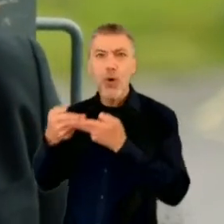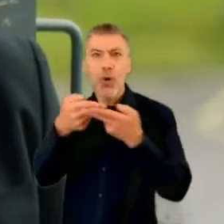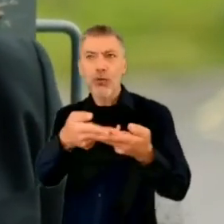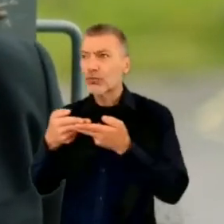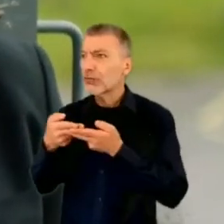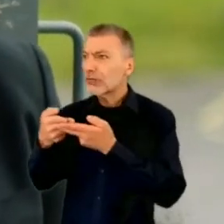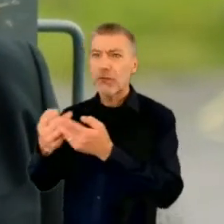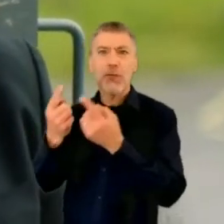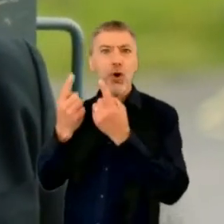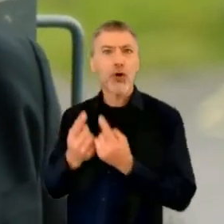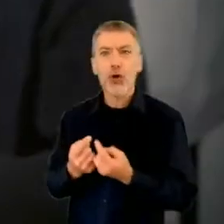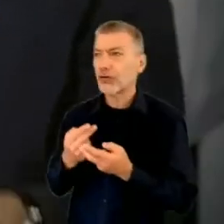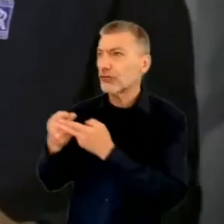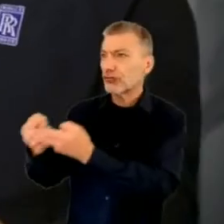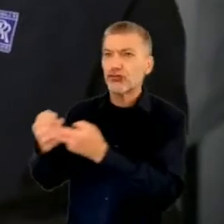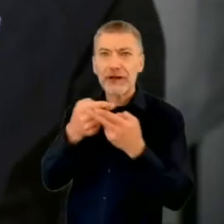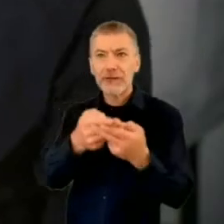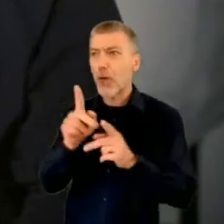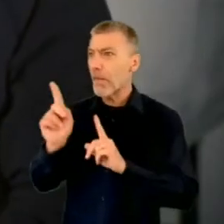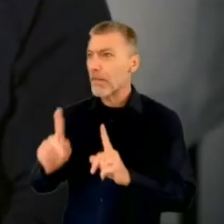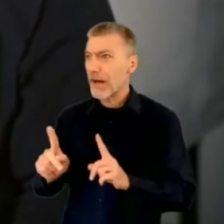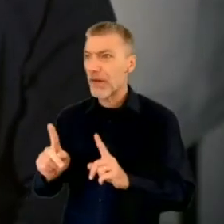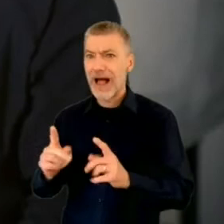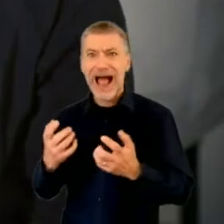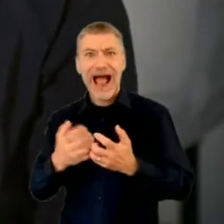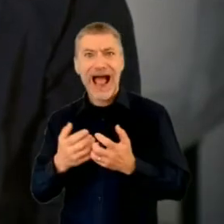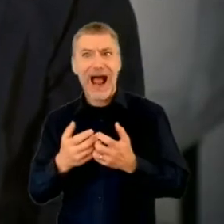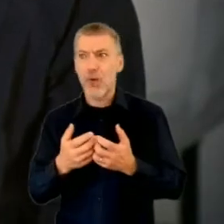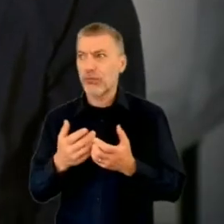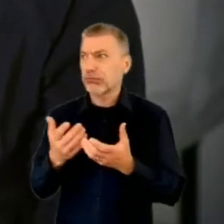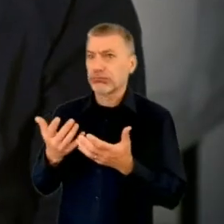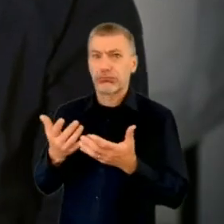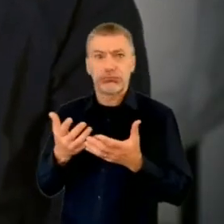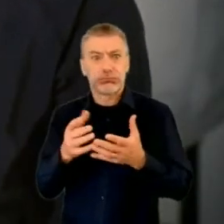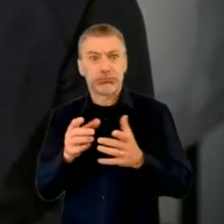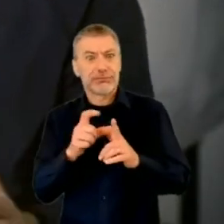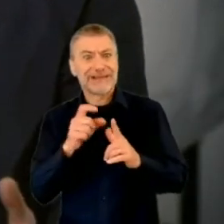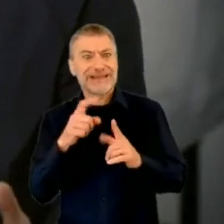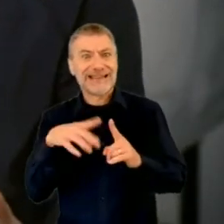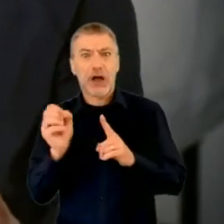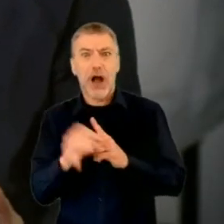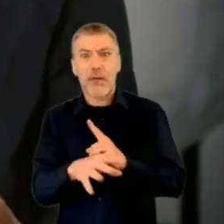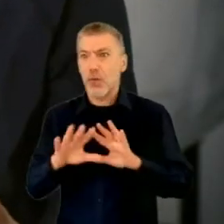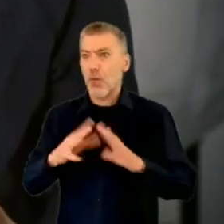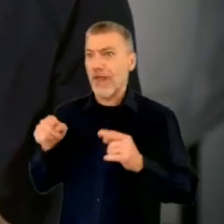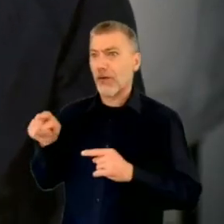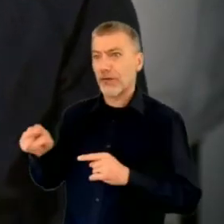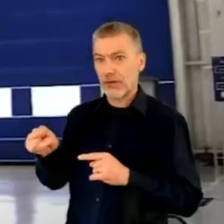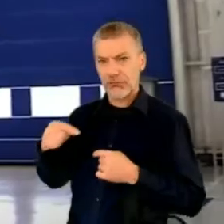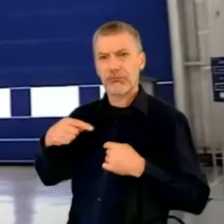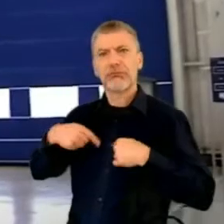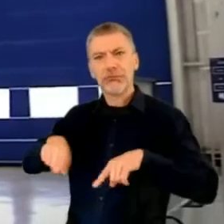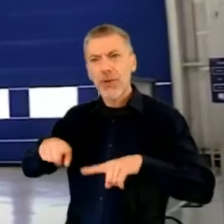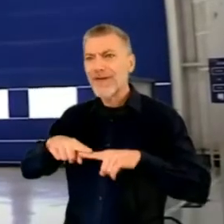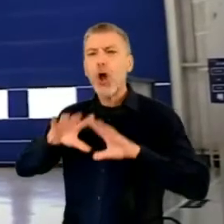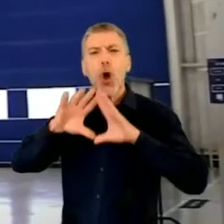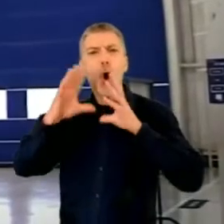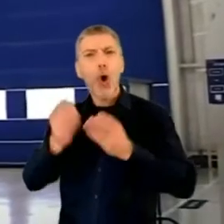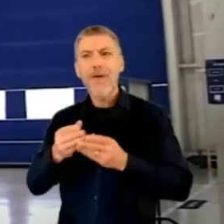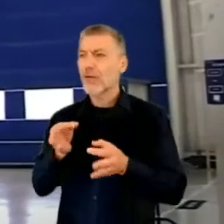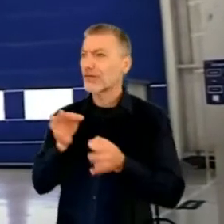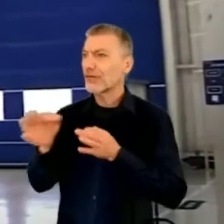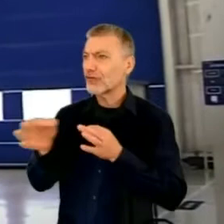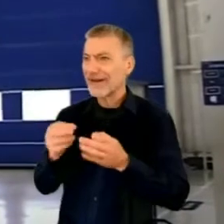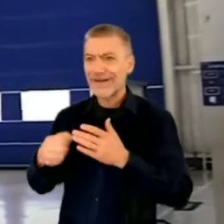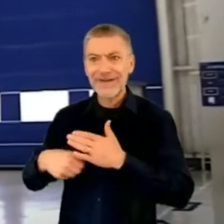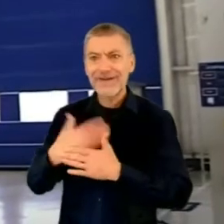without losing those social goods. The reason we're championing electrification in aerospace is we see it as part of our overall strategy. Develop the gas